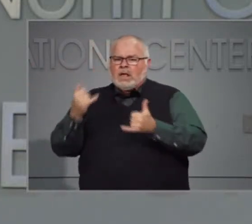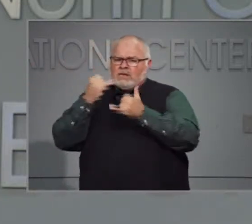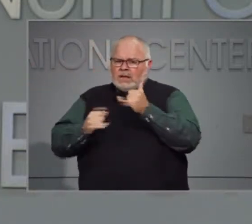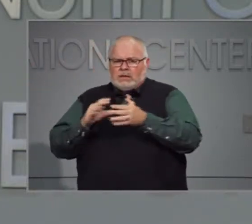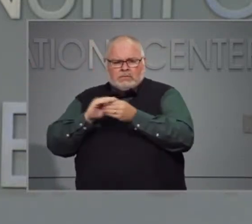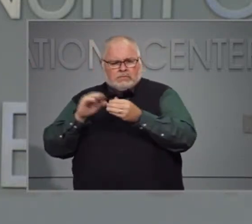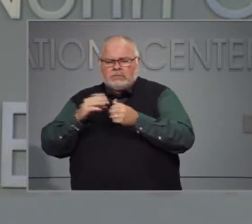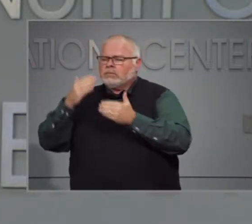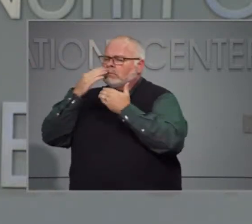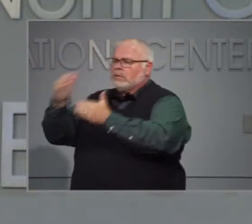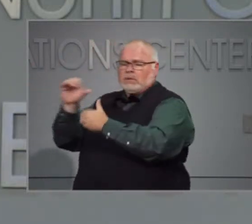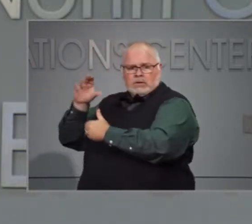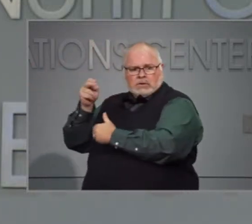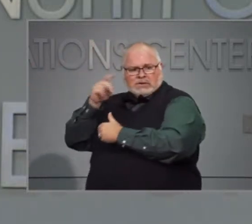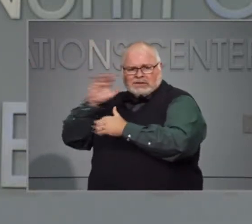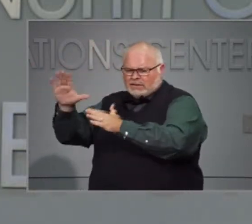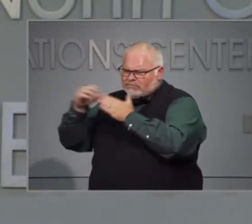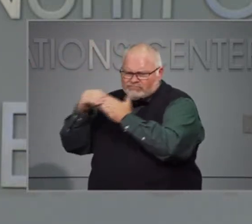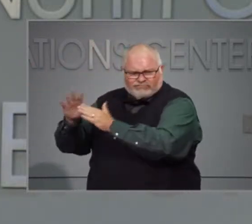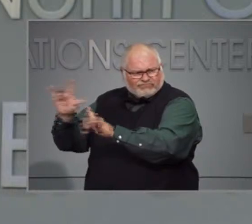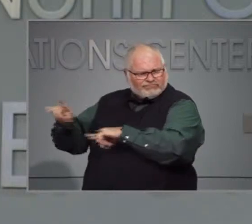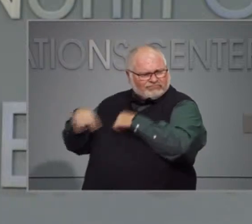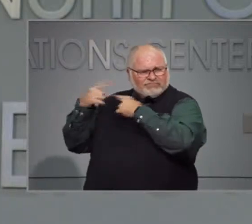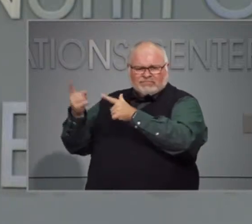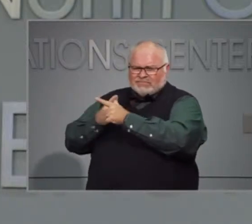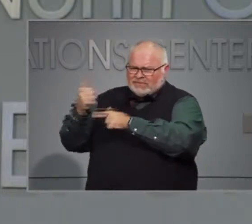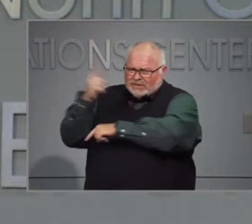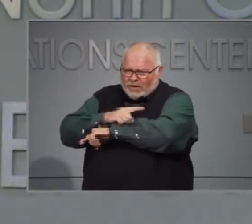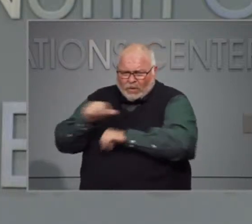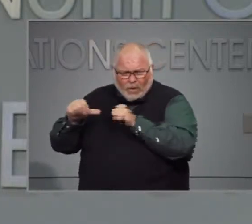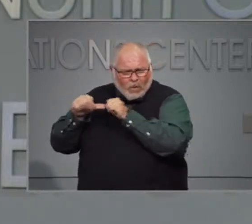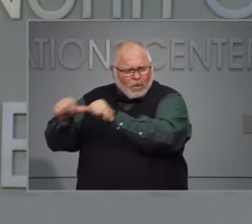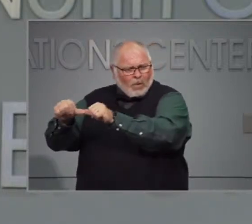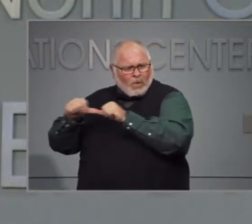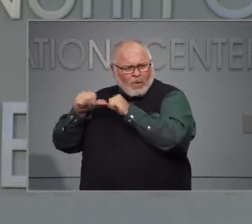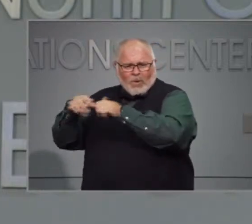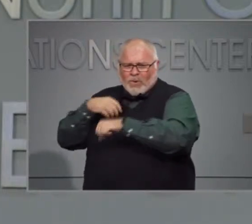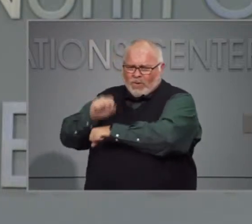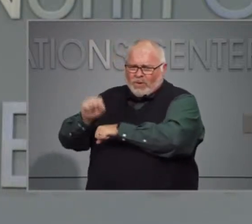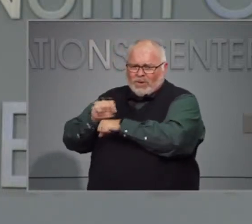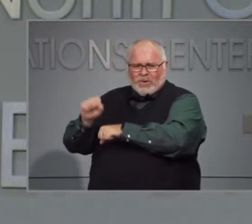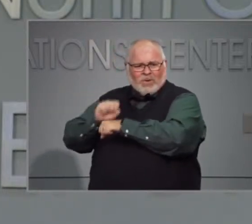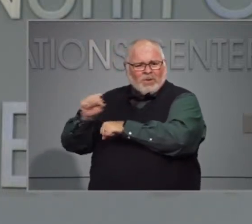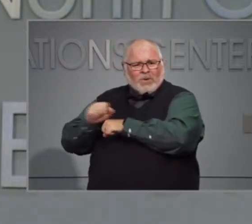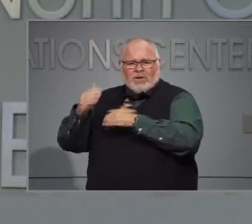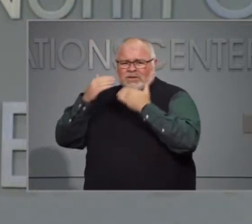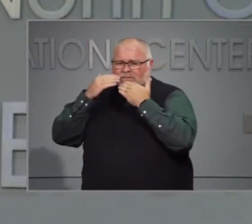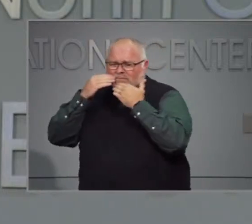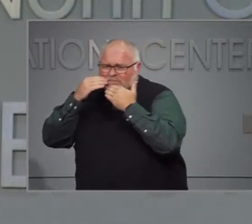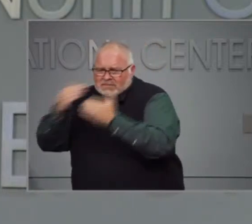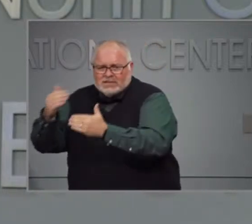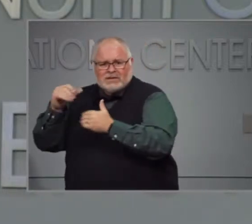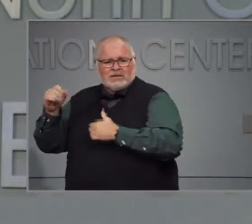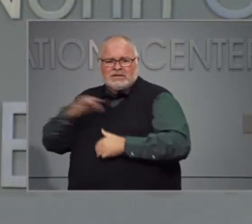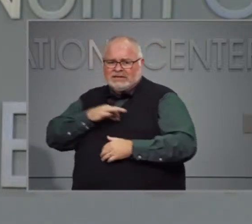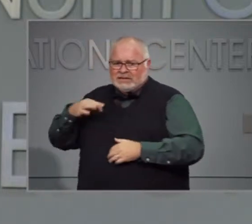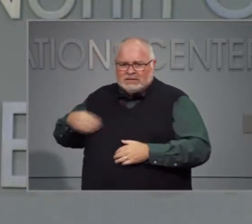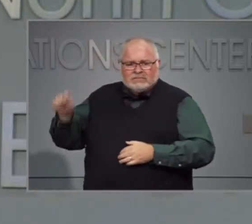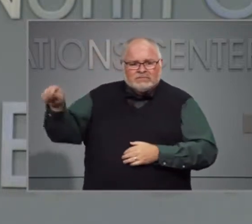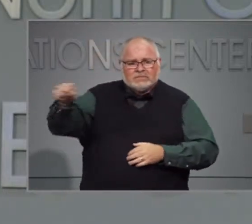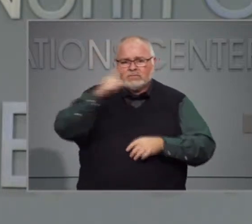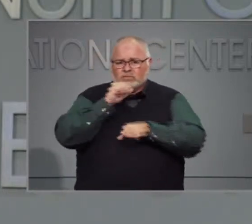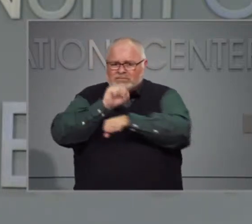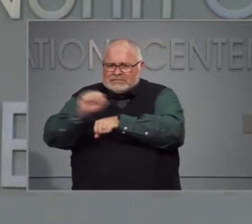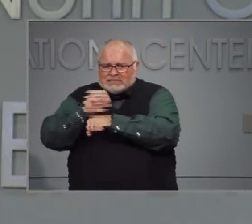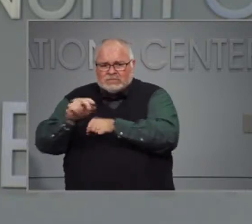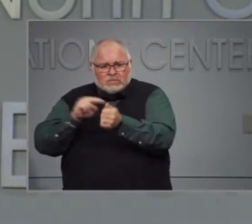this COVID-19 pandemic operation, and echo her gratitude for the staff in our long-term care